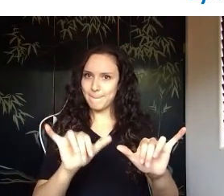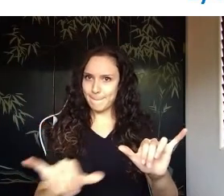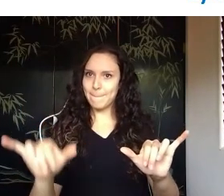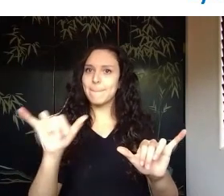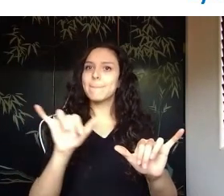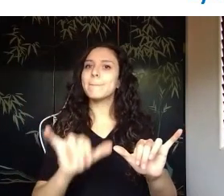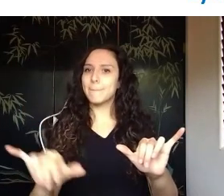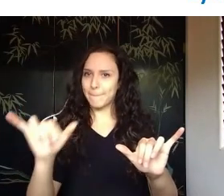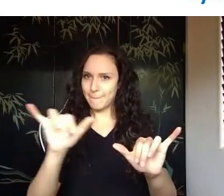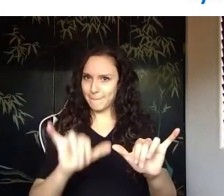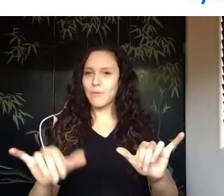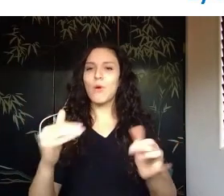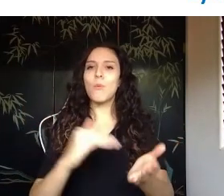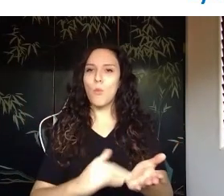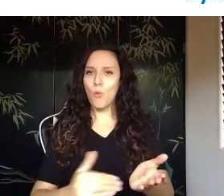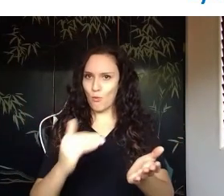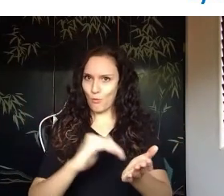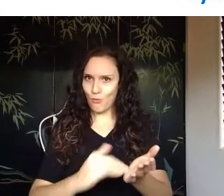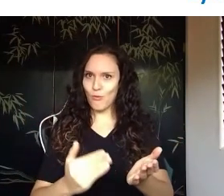is constantly